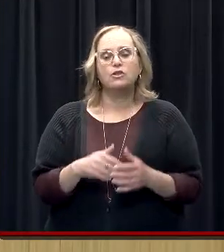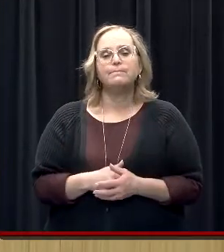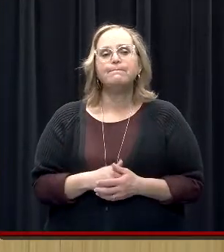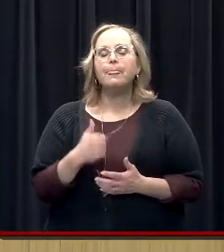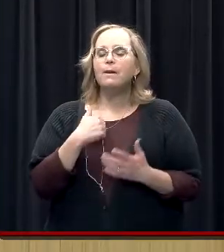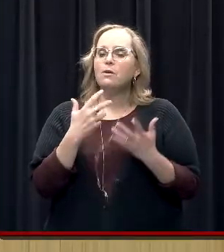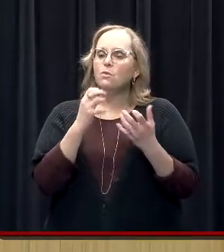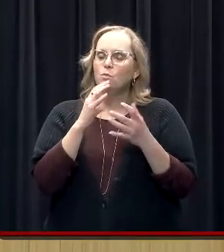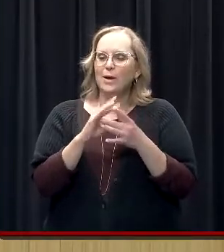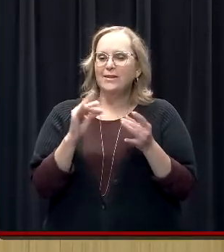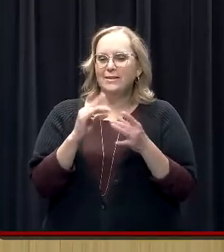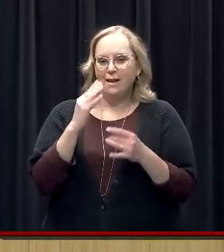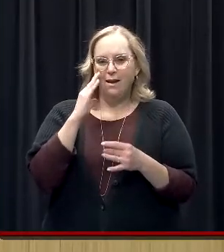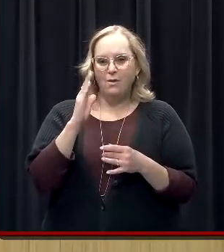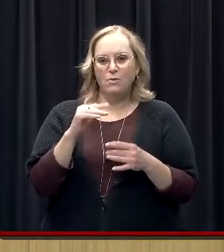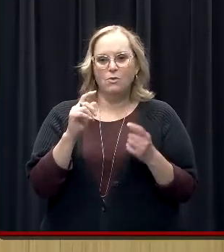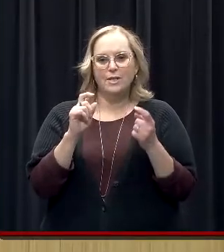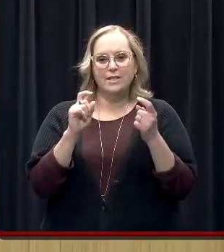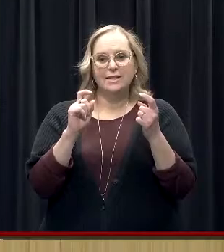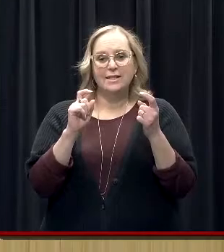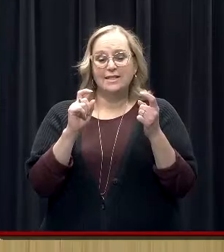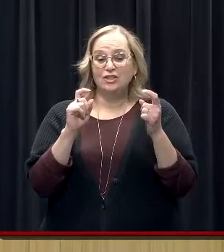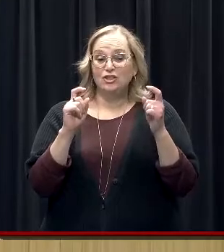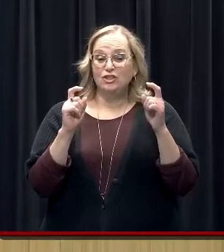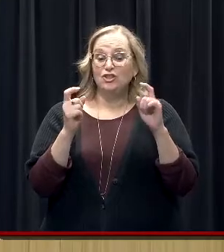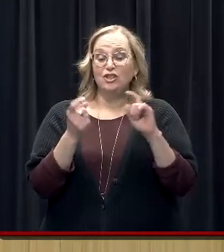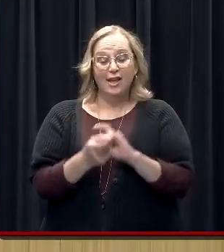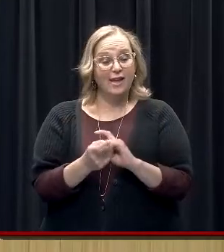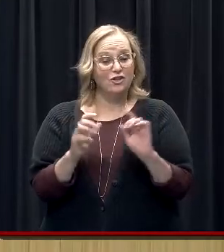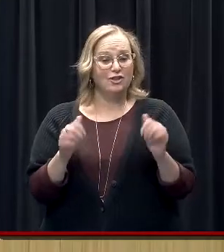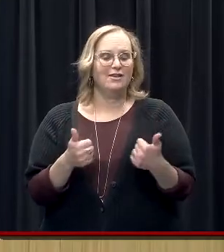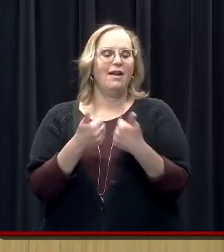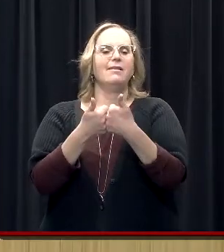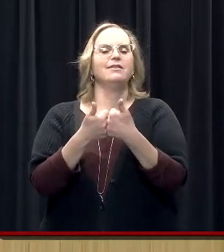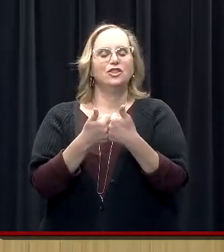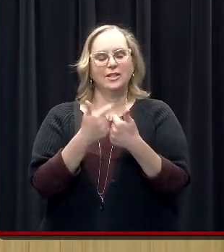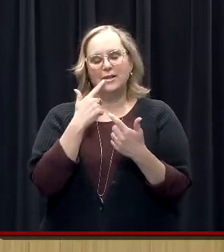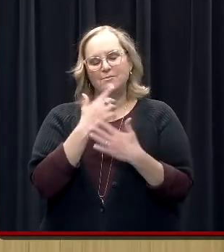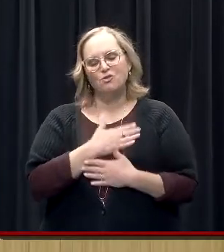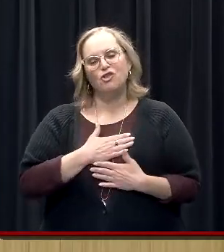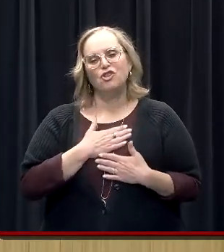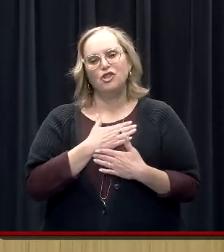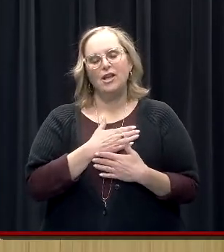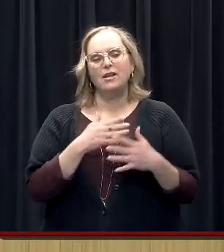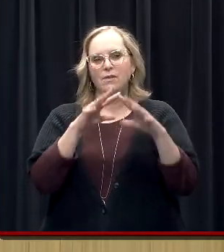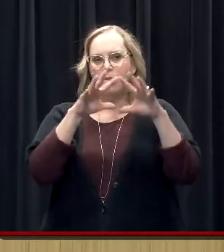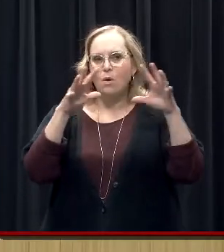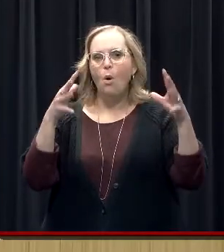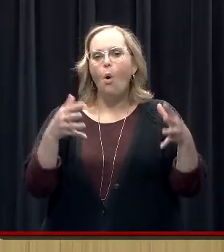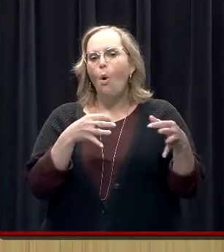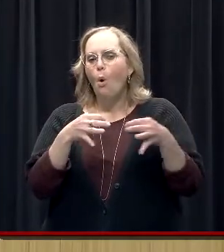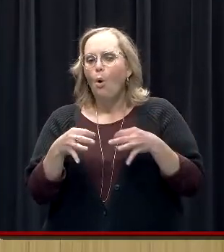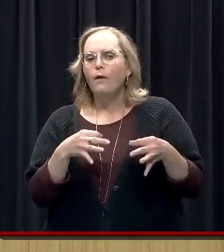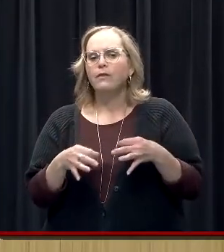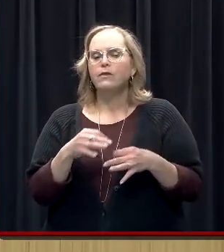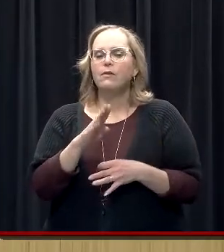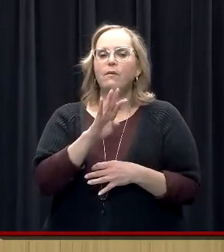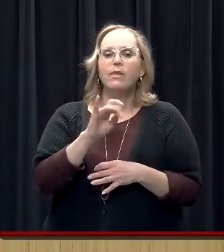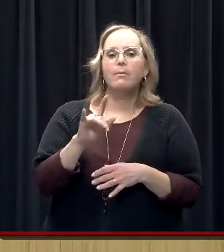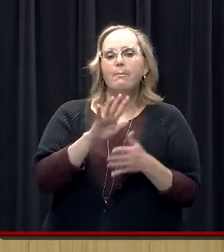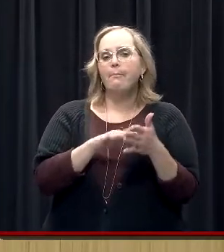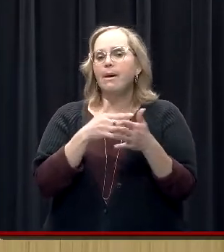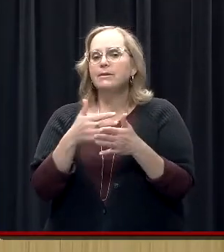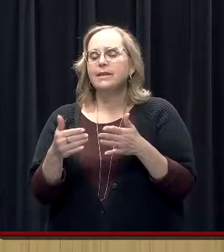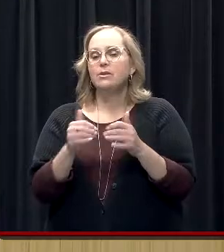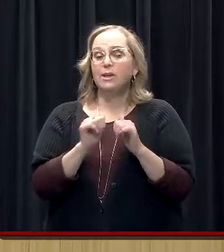say that I know change is challenging. I appreciated the overview of the bell schedule and how it's,